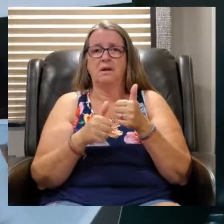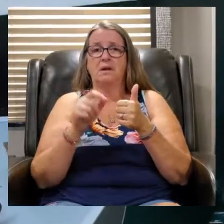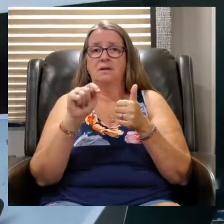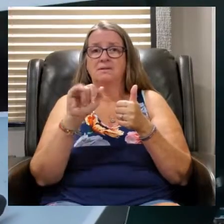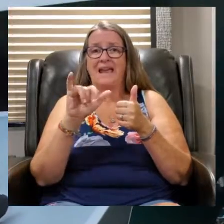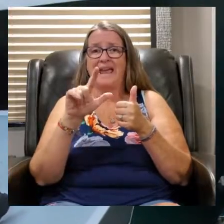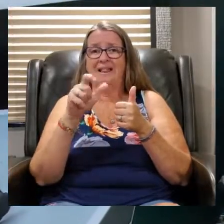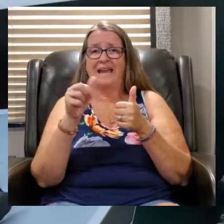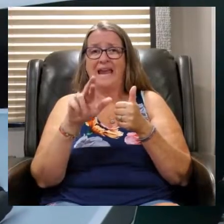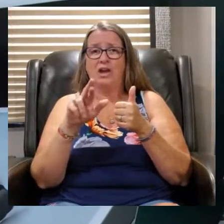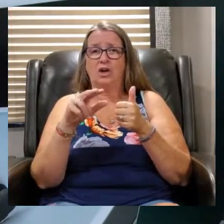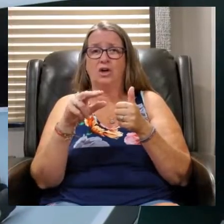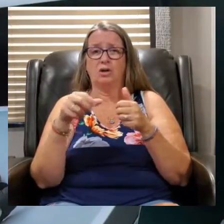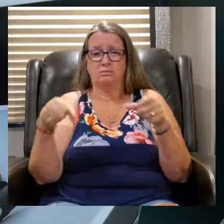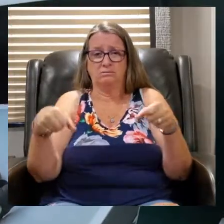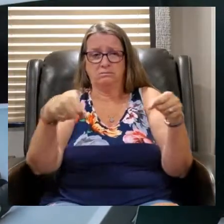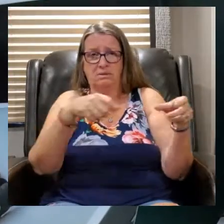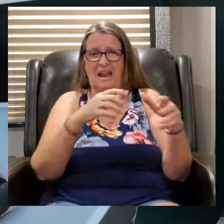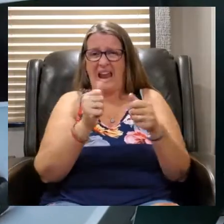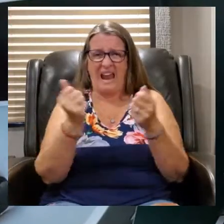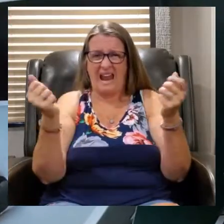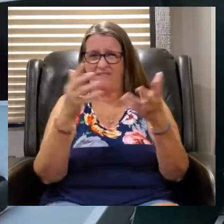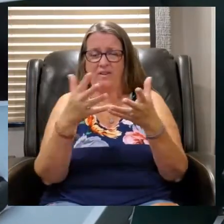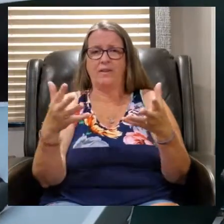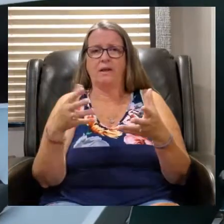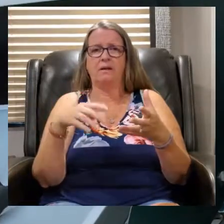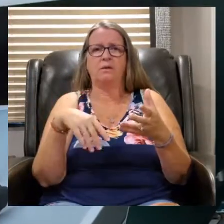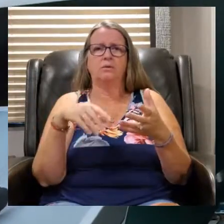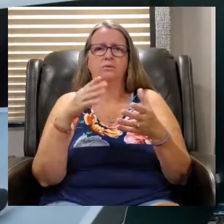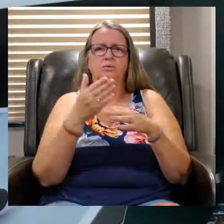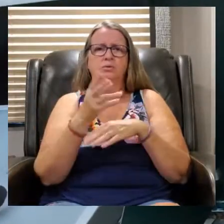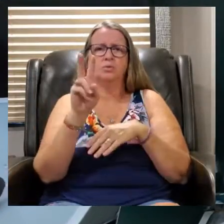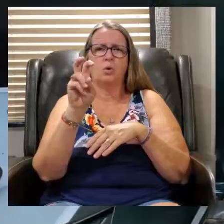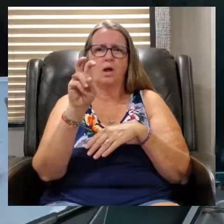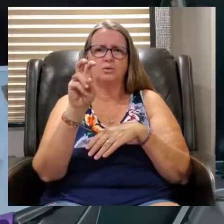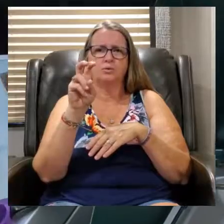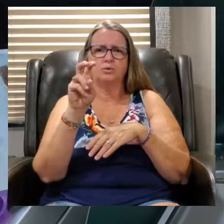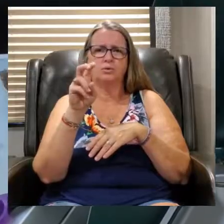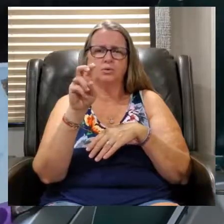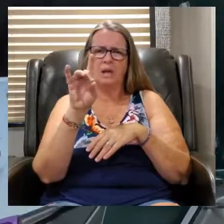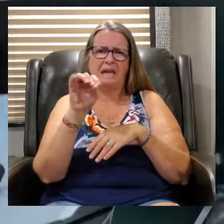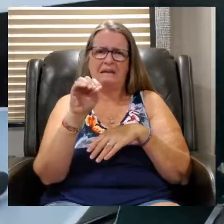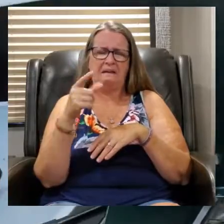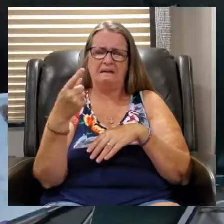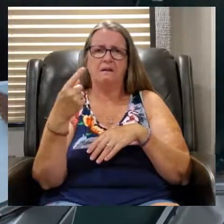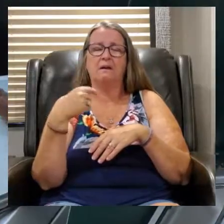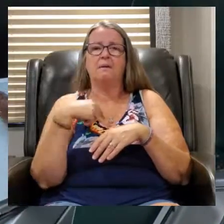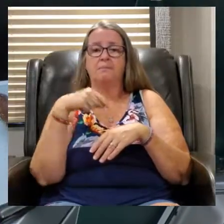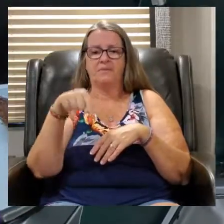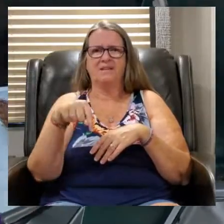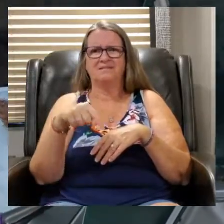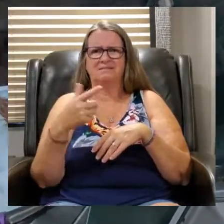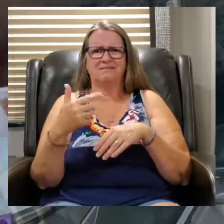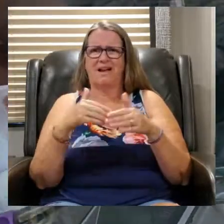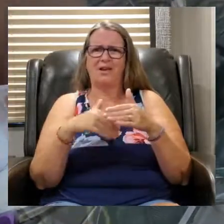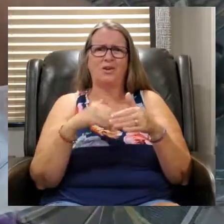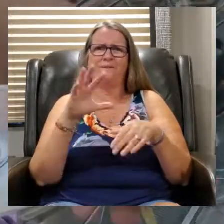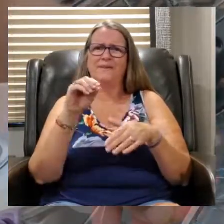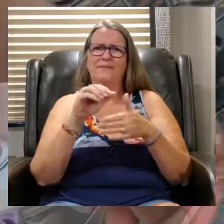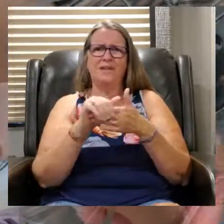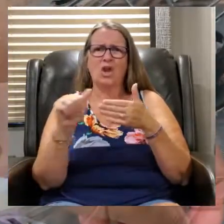I think our tailgater was like $280. This was under $50. You really want to at